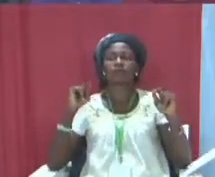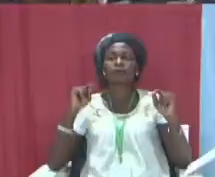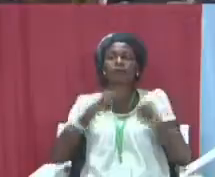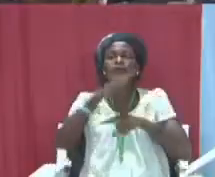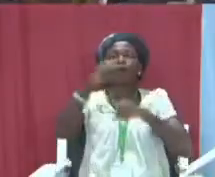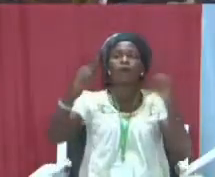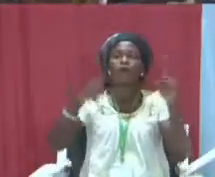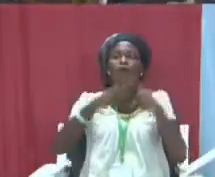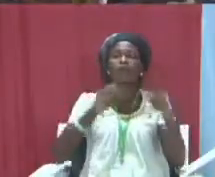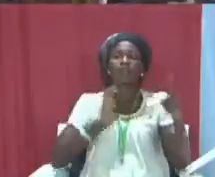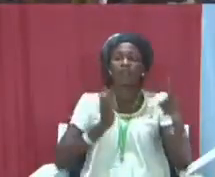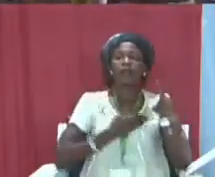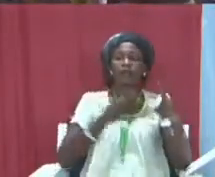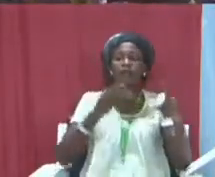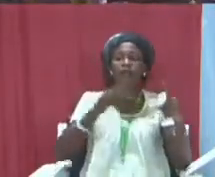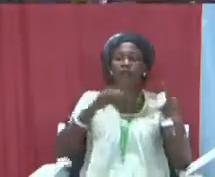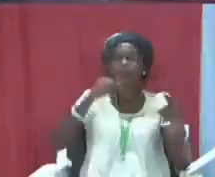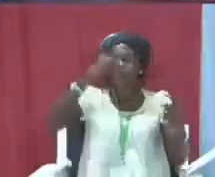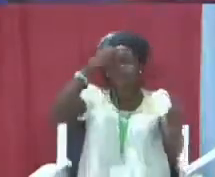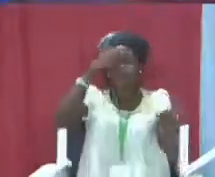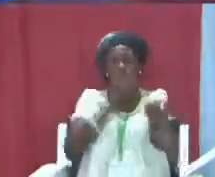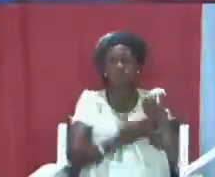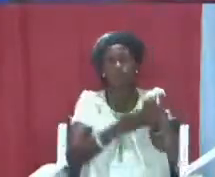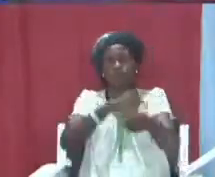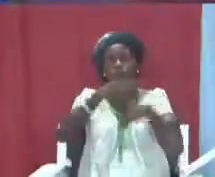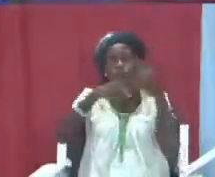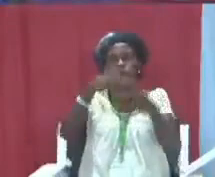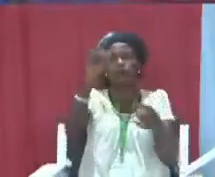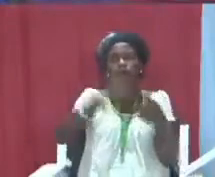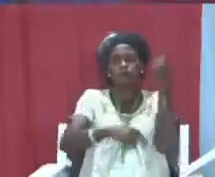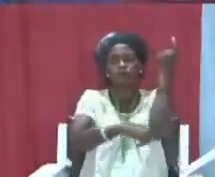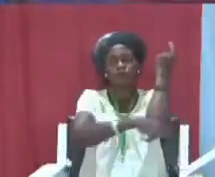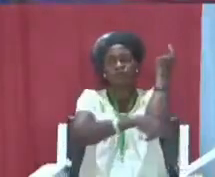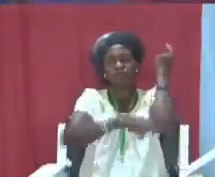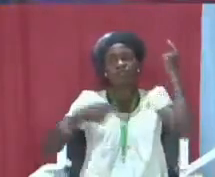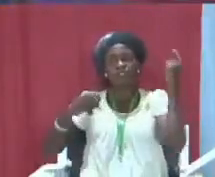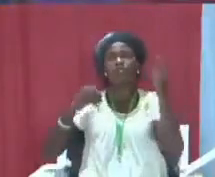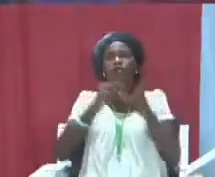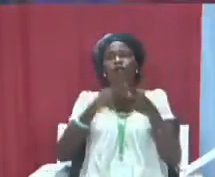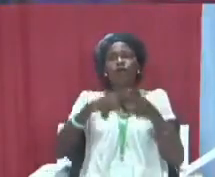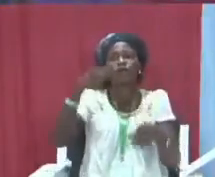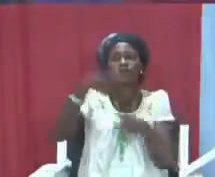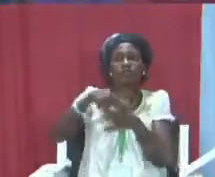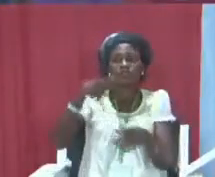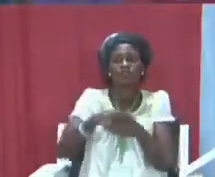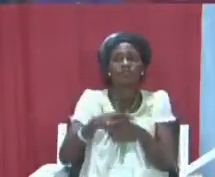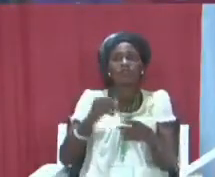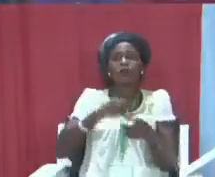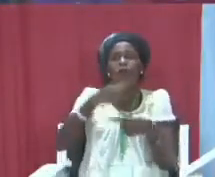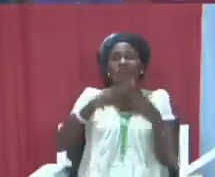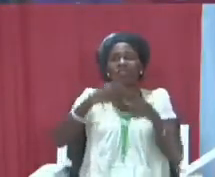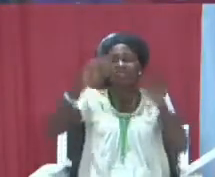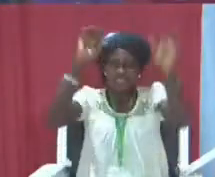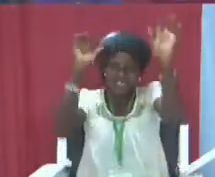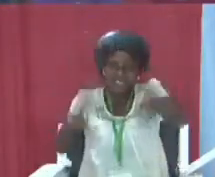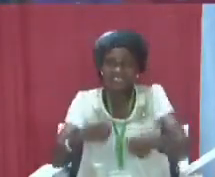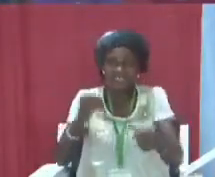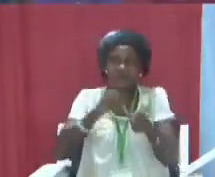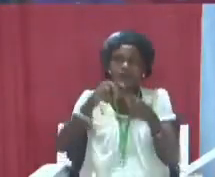When our sons go out to steal or defraud, when they kidnap or